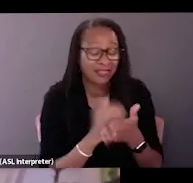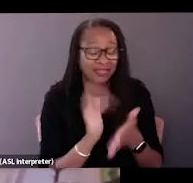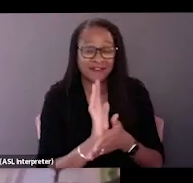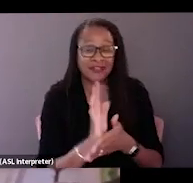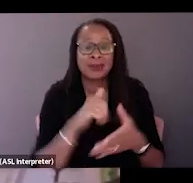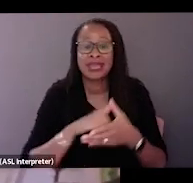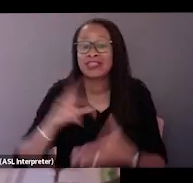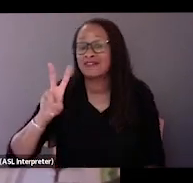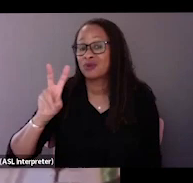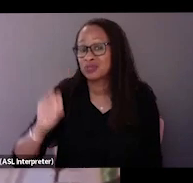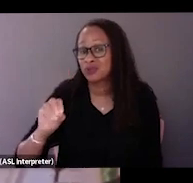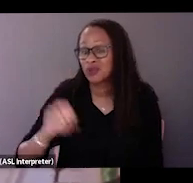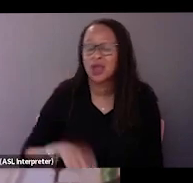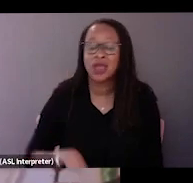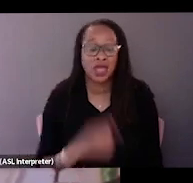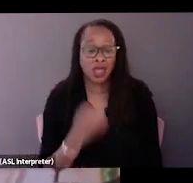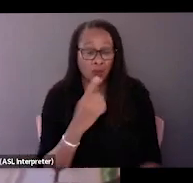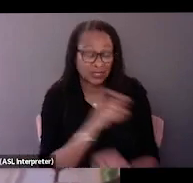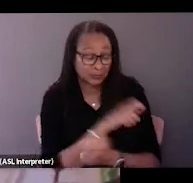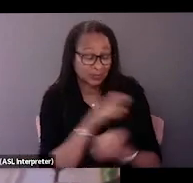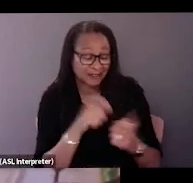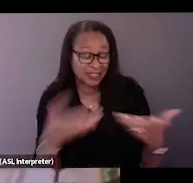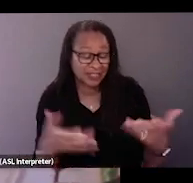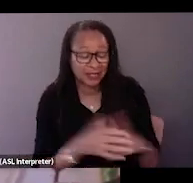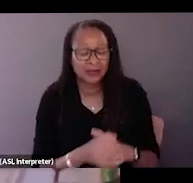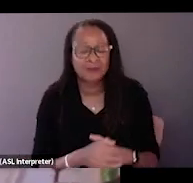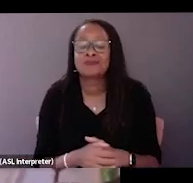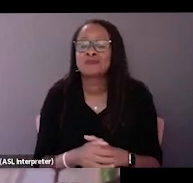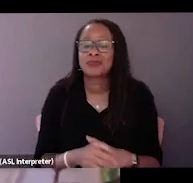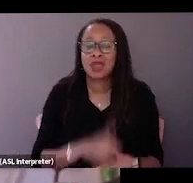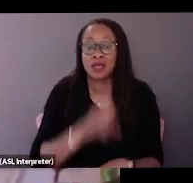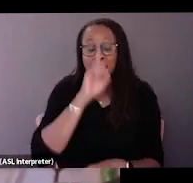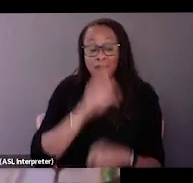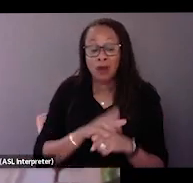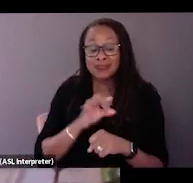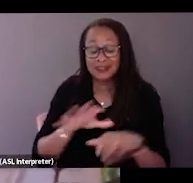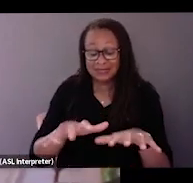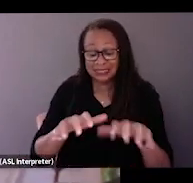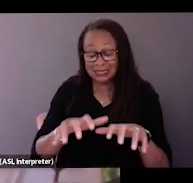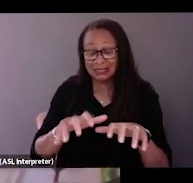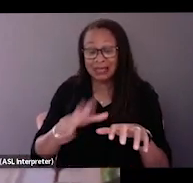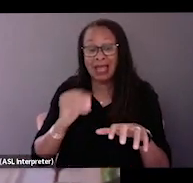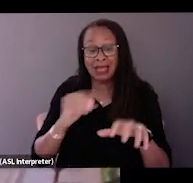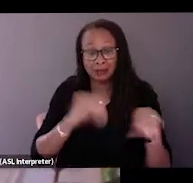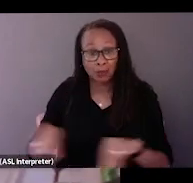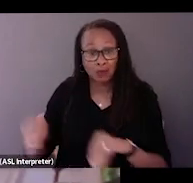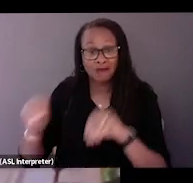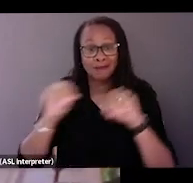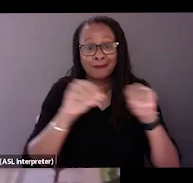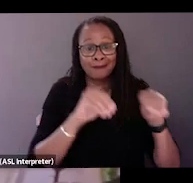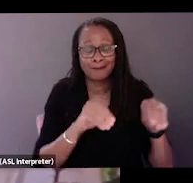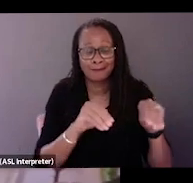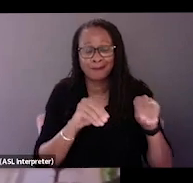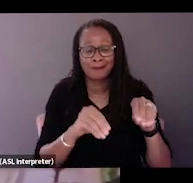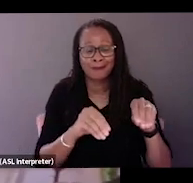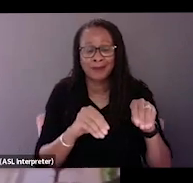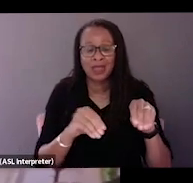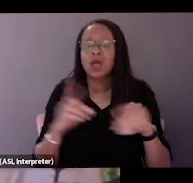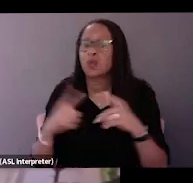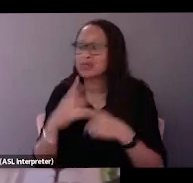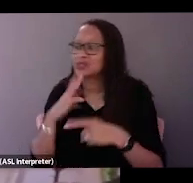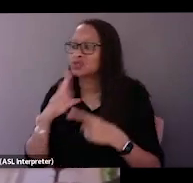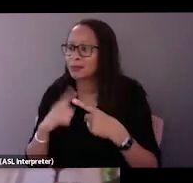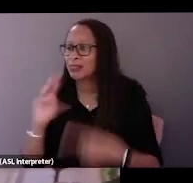voiceover, and one in particular, the promise of stillness and movement. And when you were talking about the